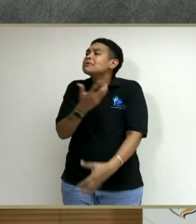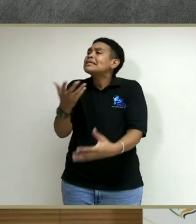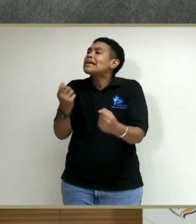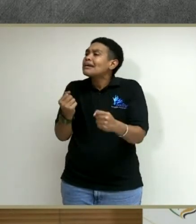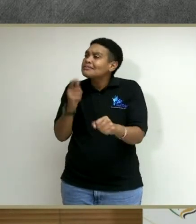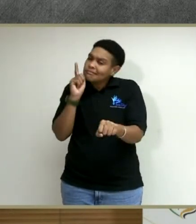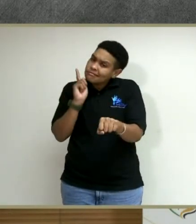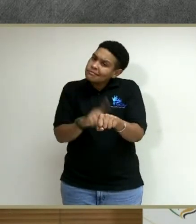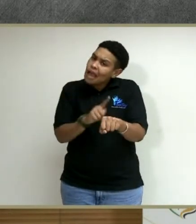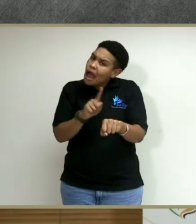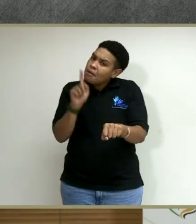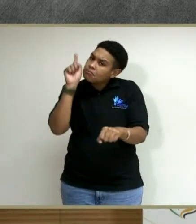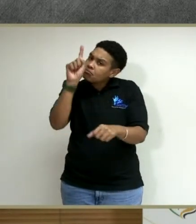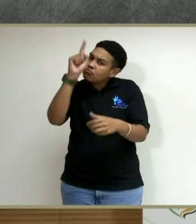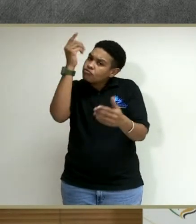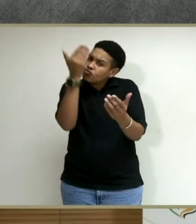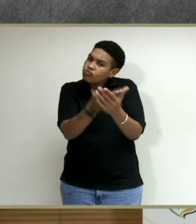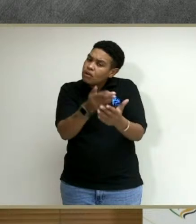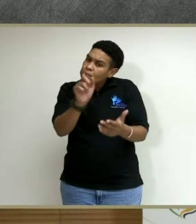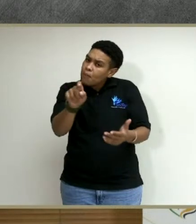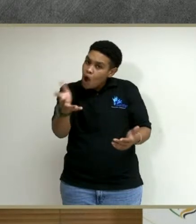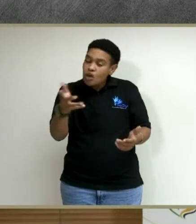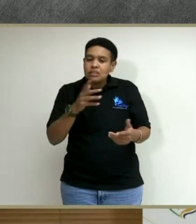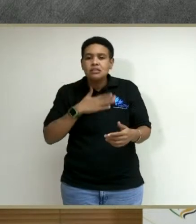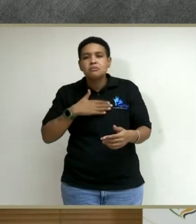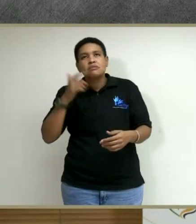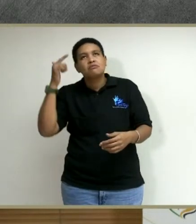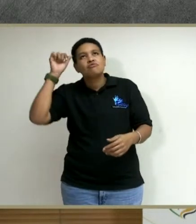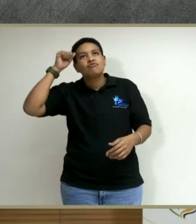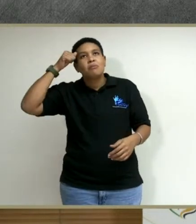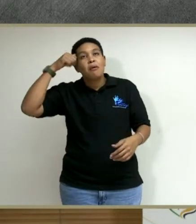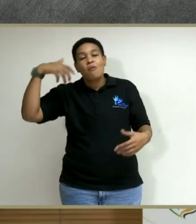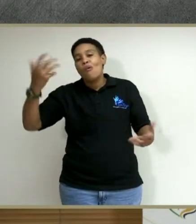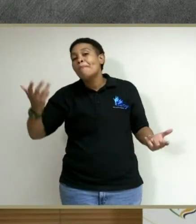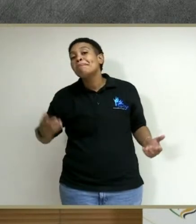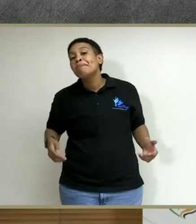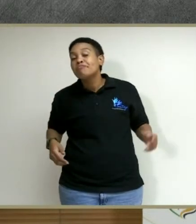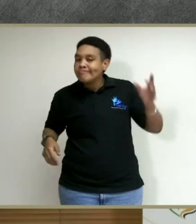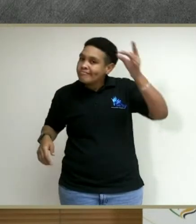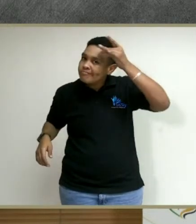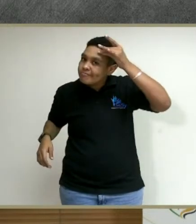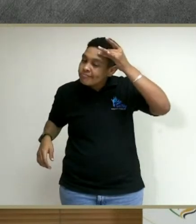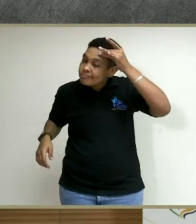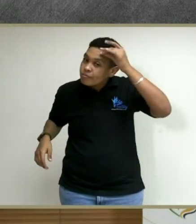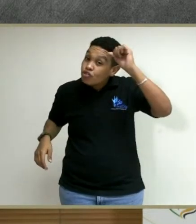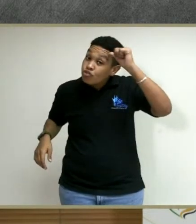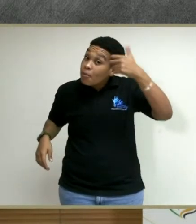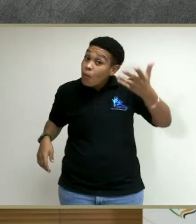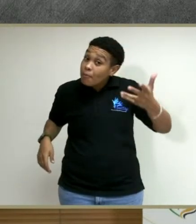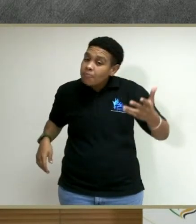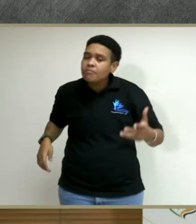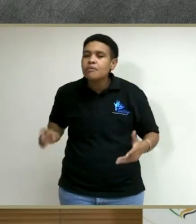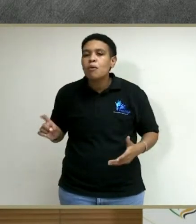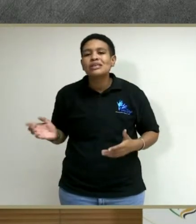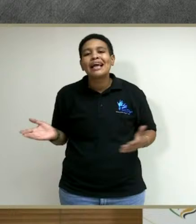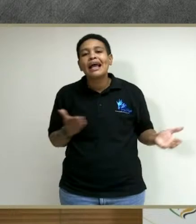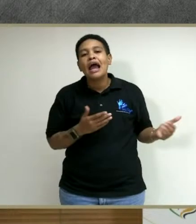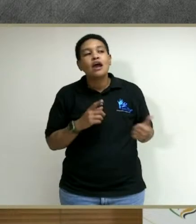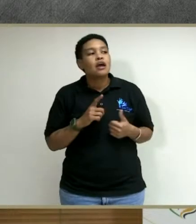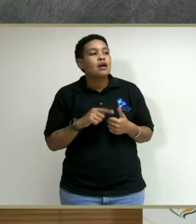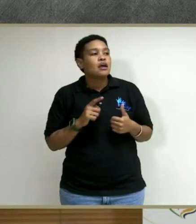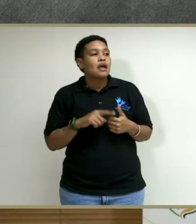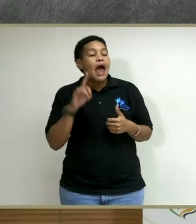time they are to arrive at the center. Please be reminded, everyone, that we need to take along